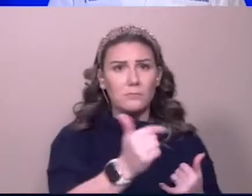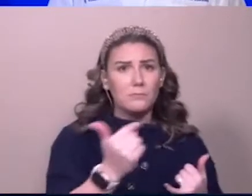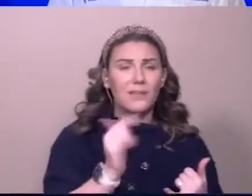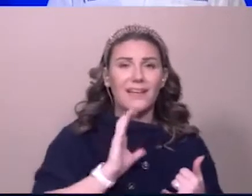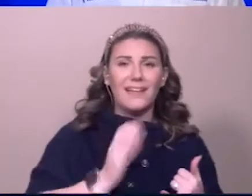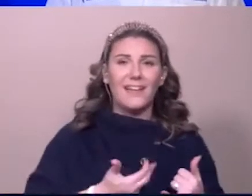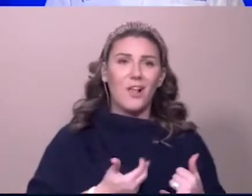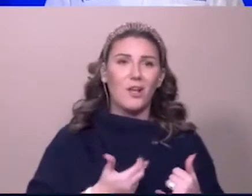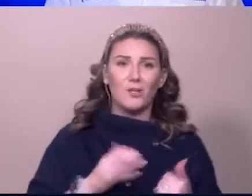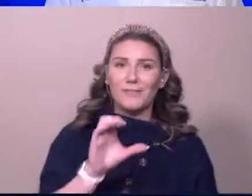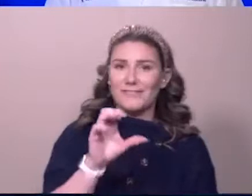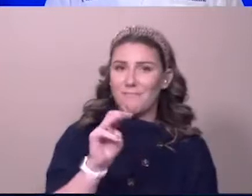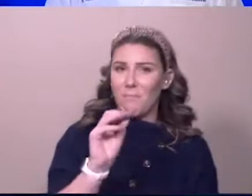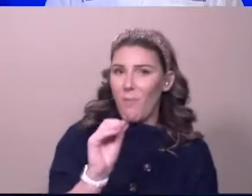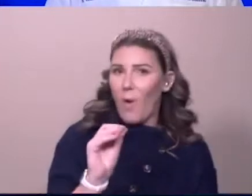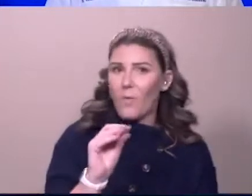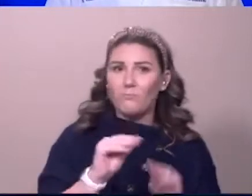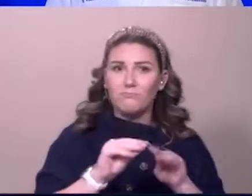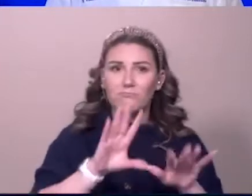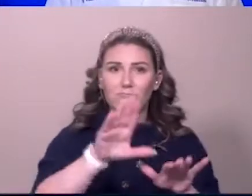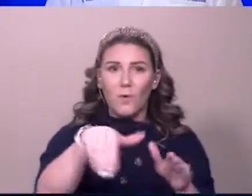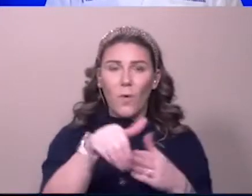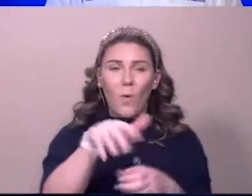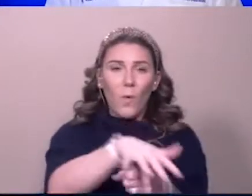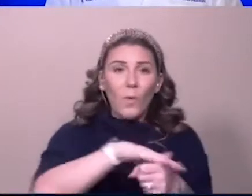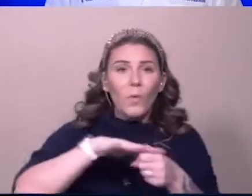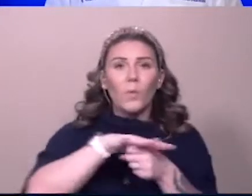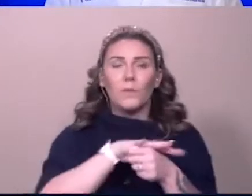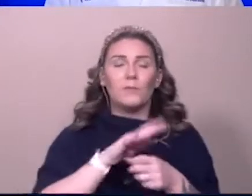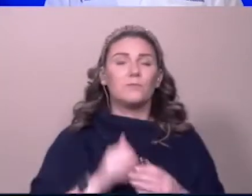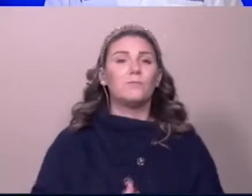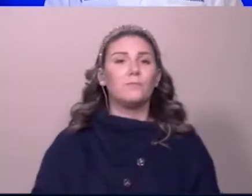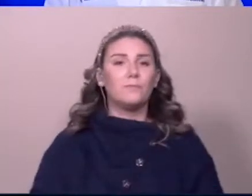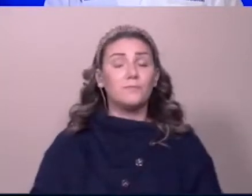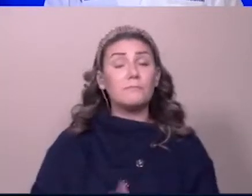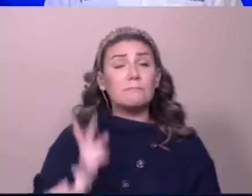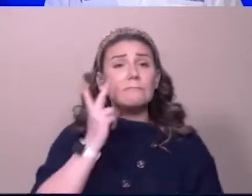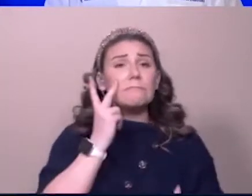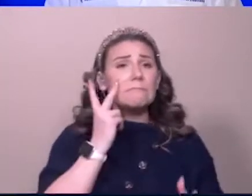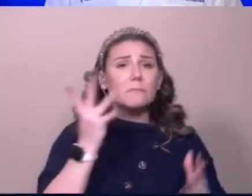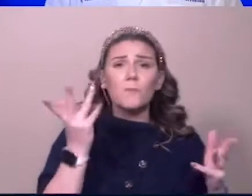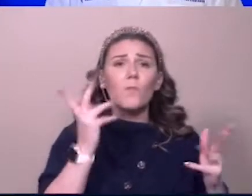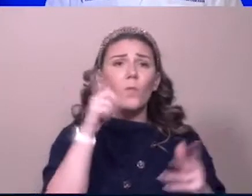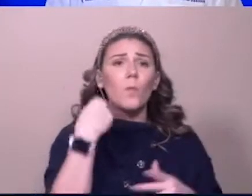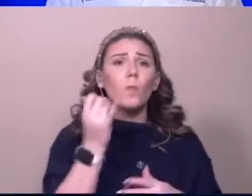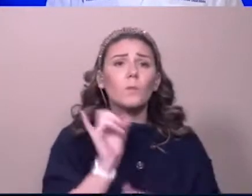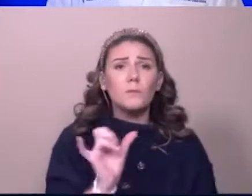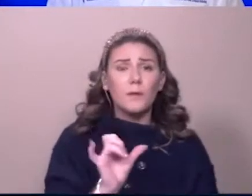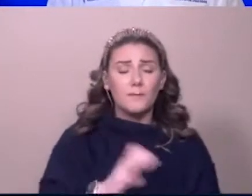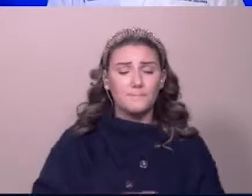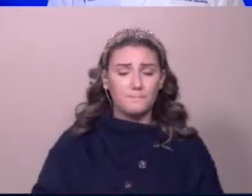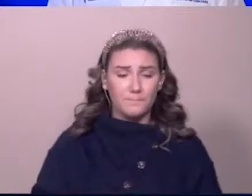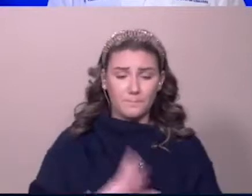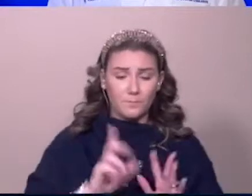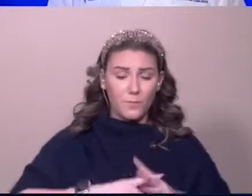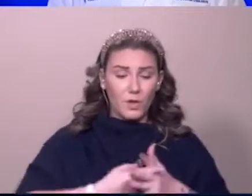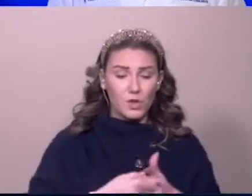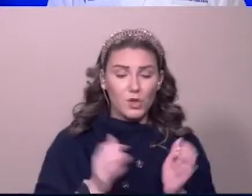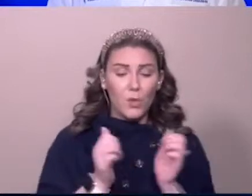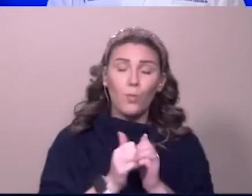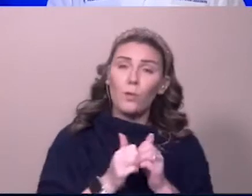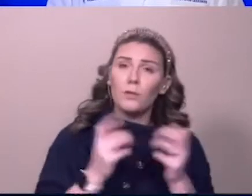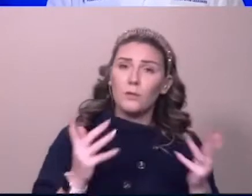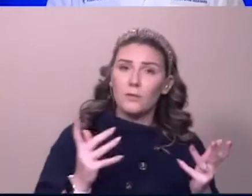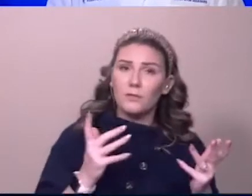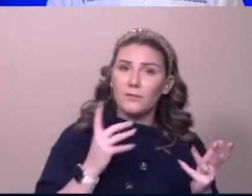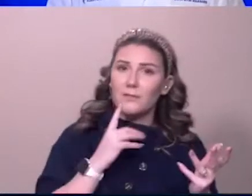our chief medical officers across the region and see what things are like. I'm going to start with, this is